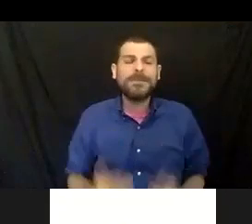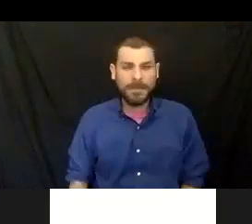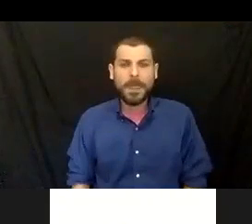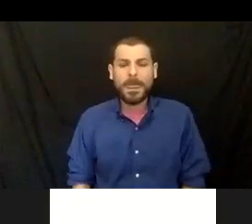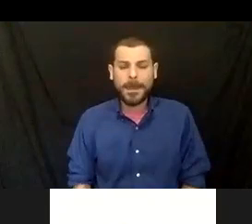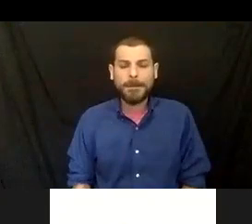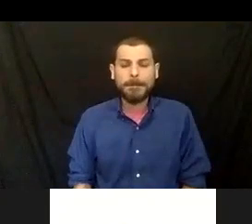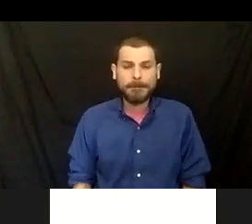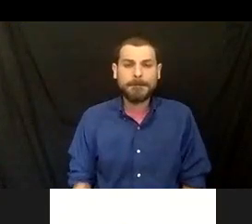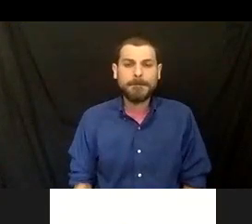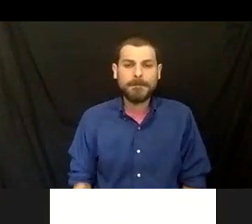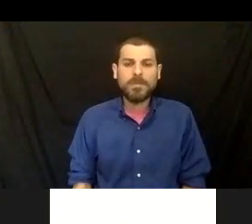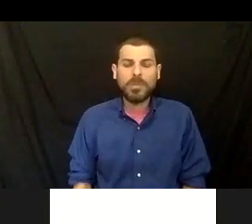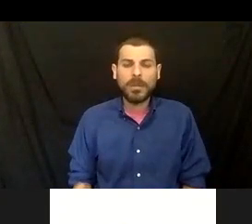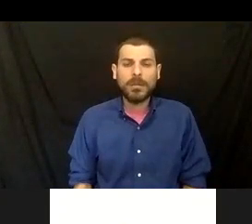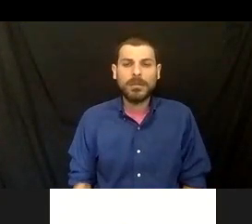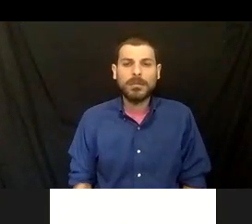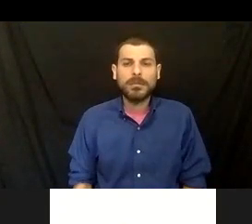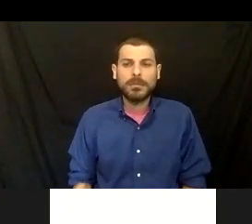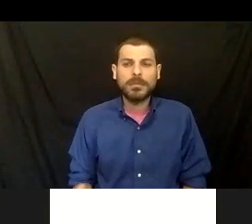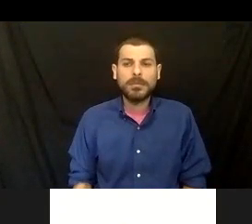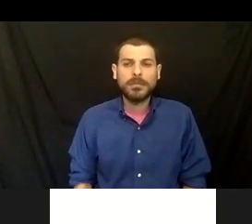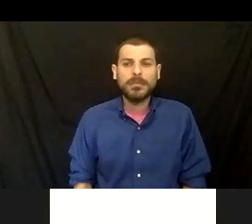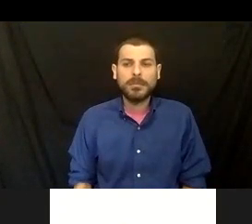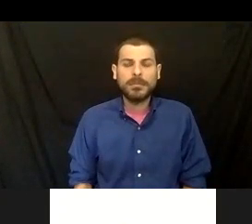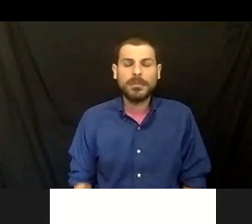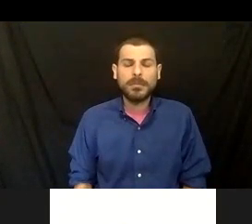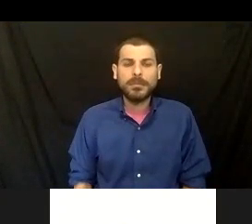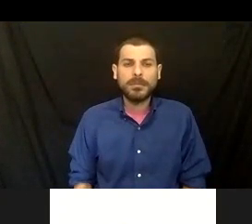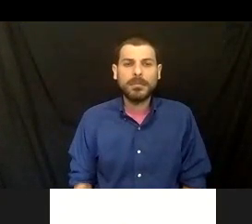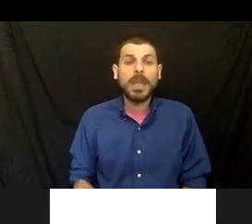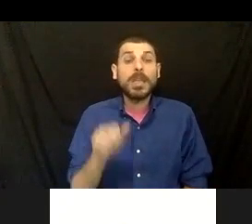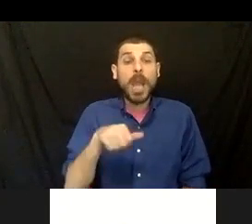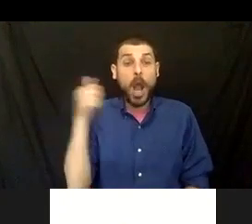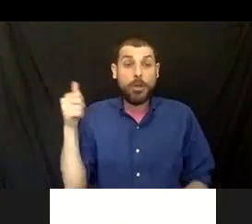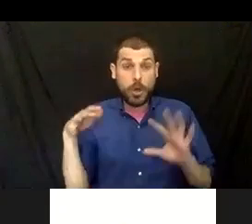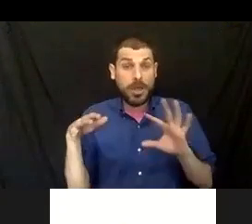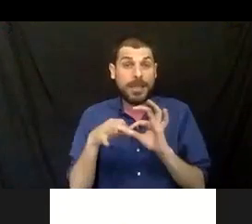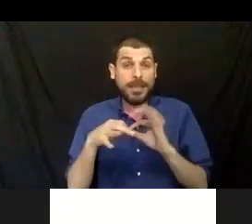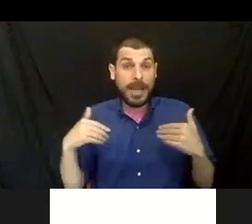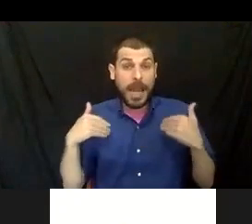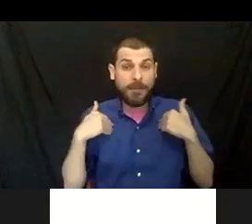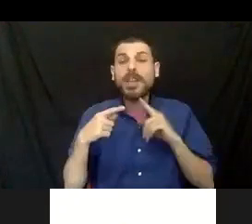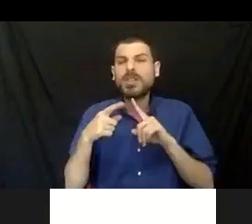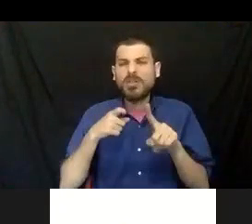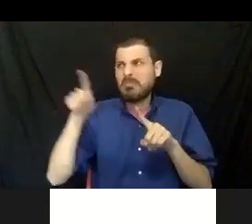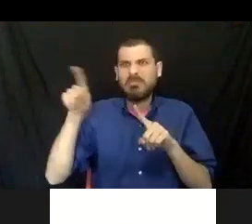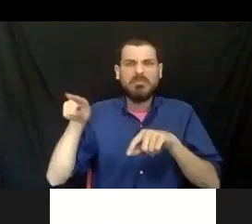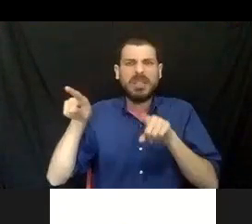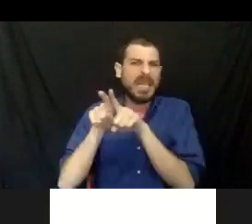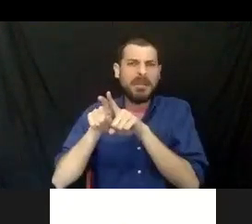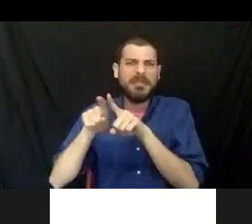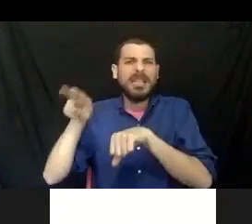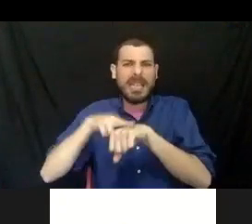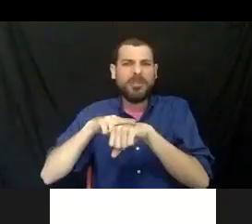other link I'll put up there is a list. This is also from the National Consumer Law Center, NCLC.